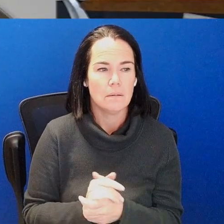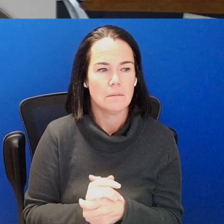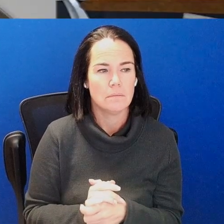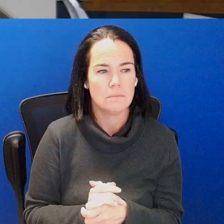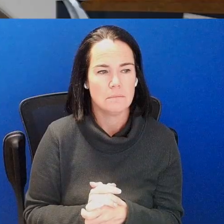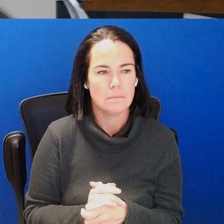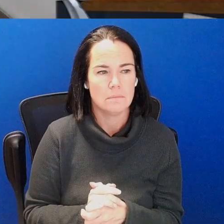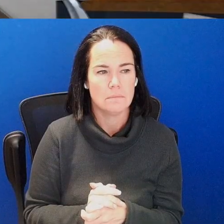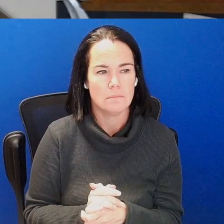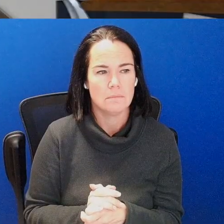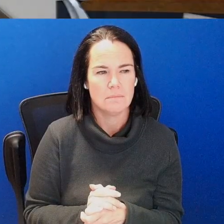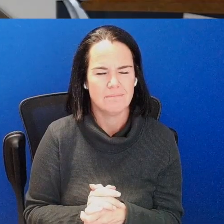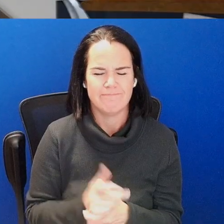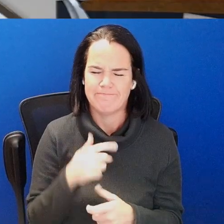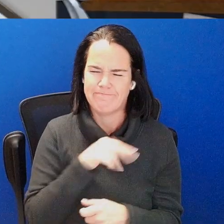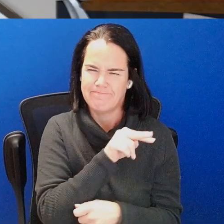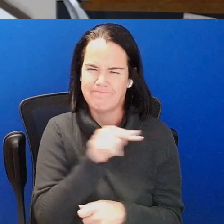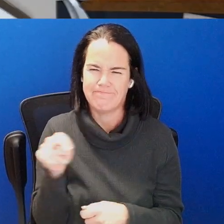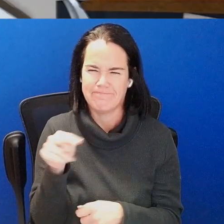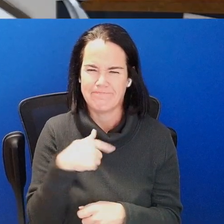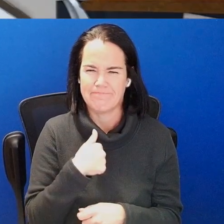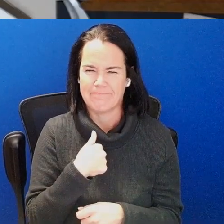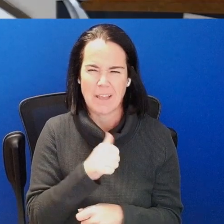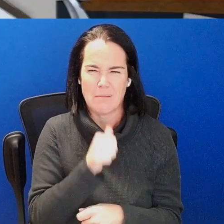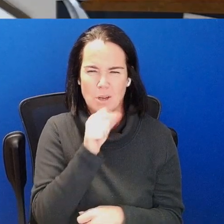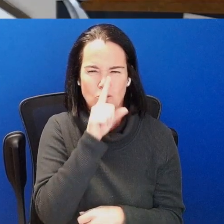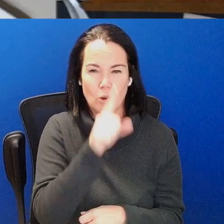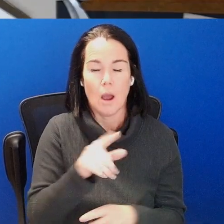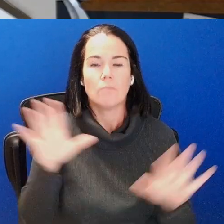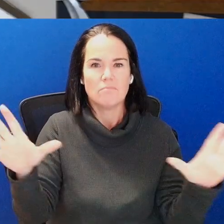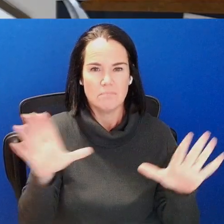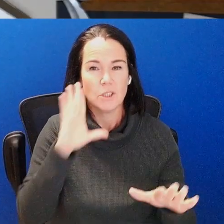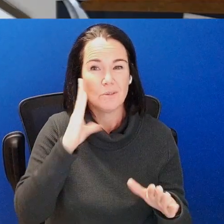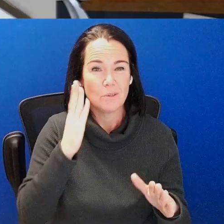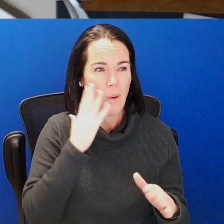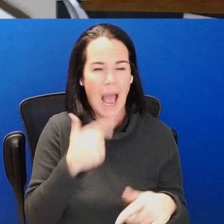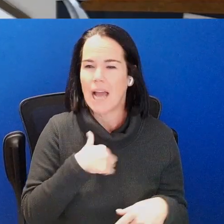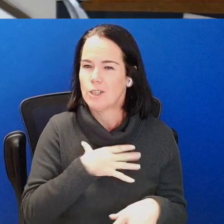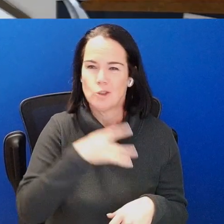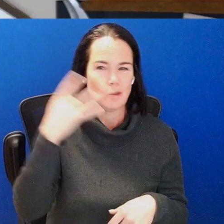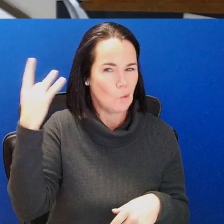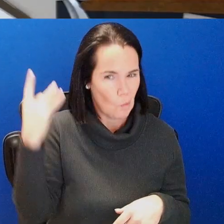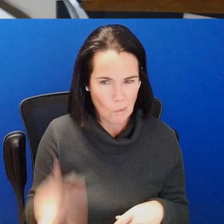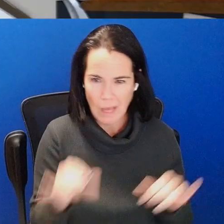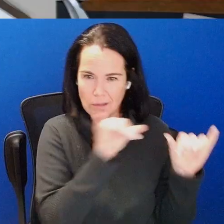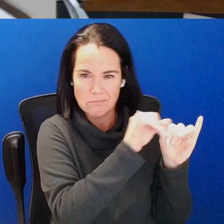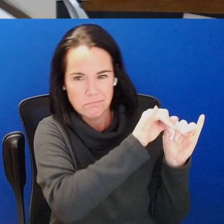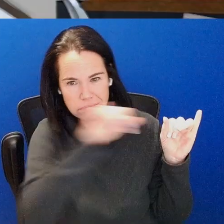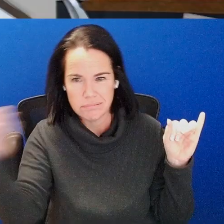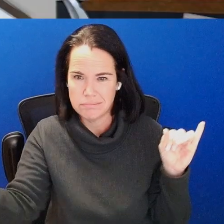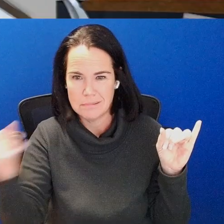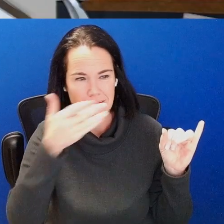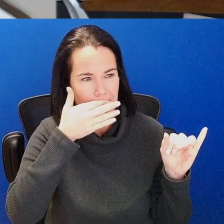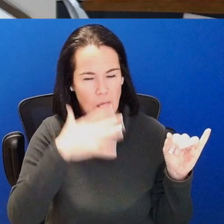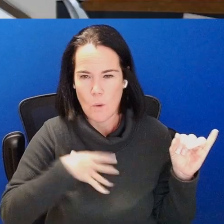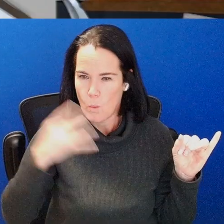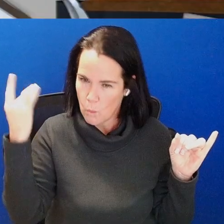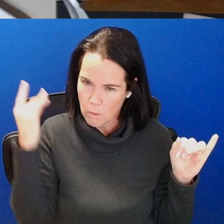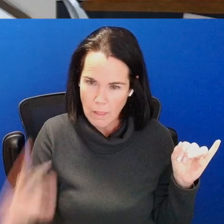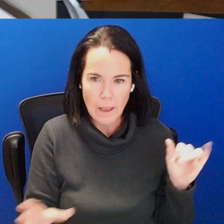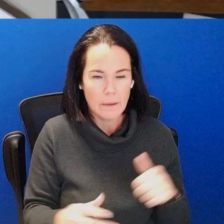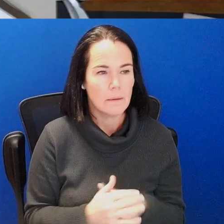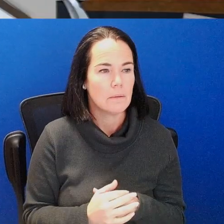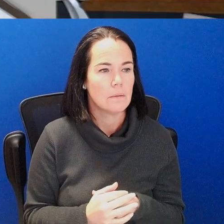Oh, well, I'm not sure that I like all the matching. In fact, I know I don't like the matchy. Here we go.